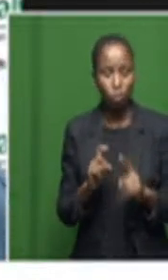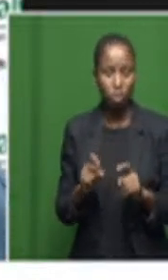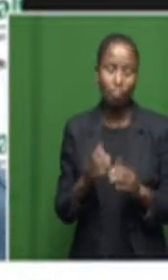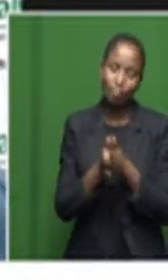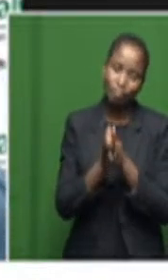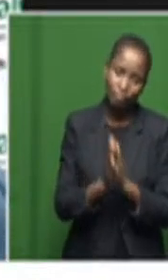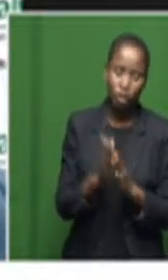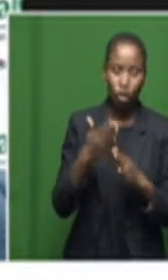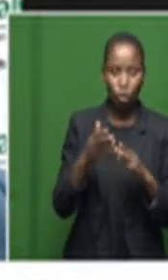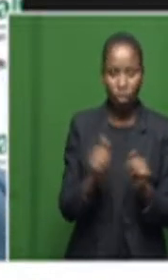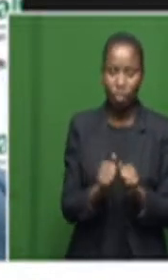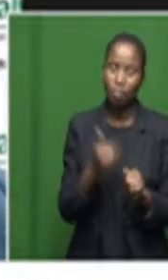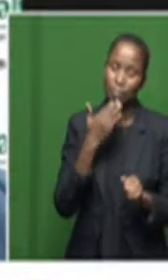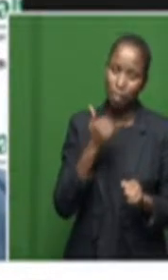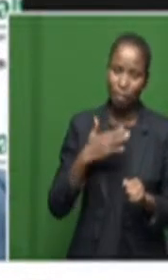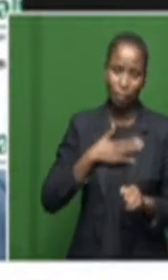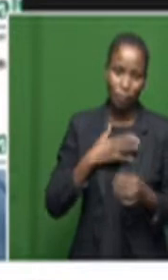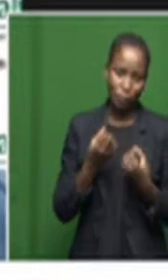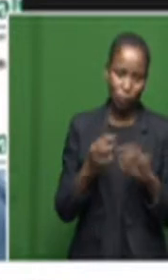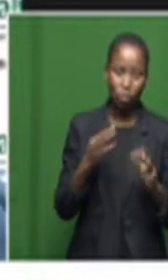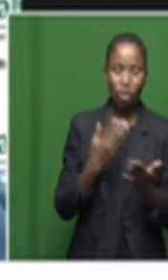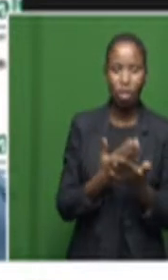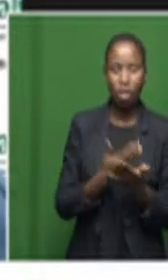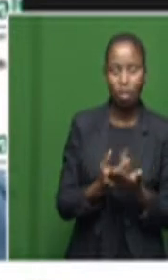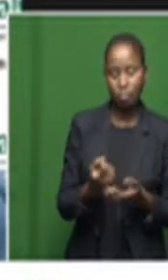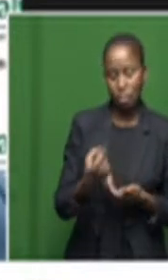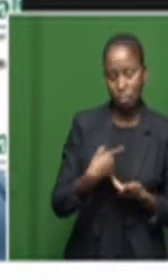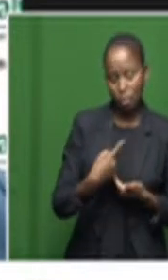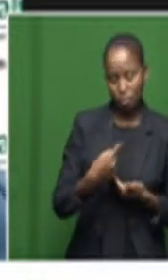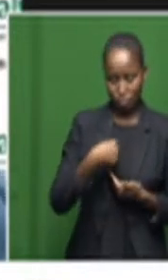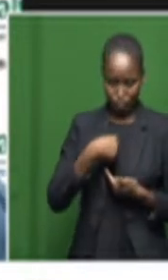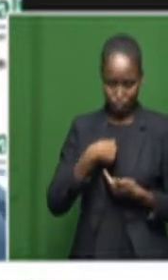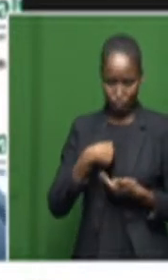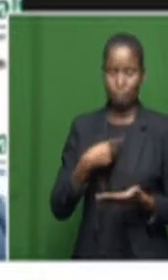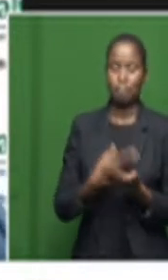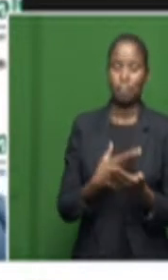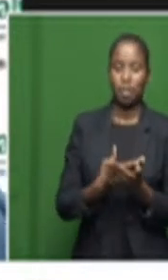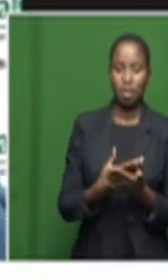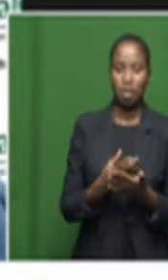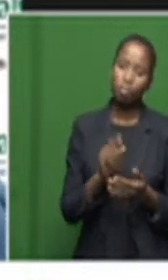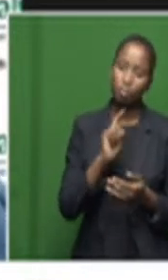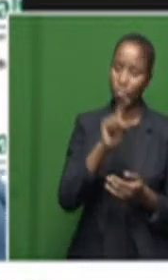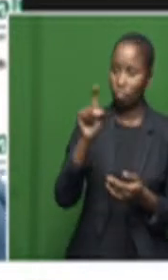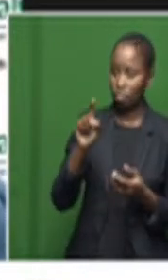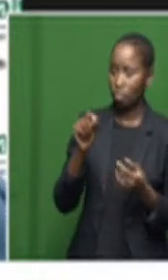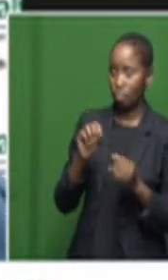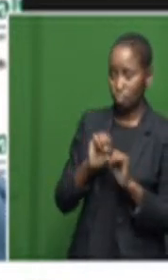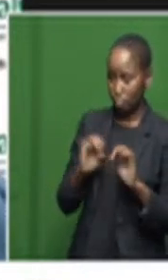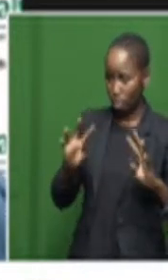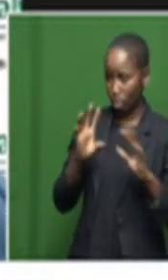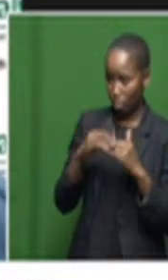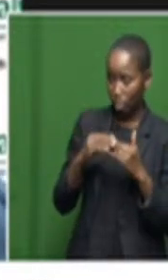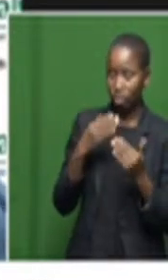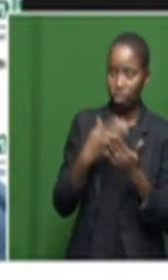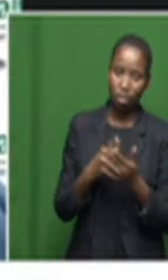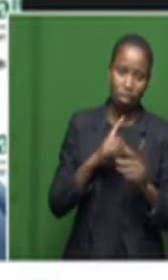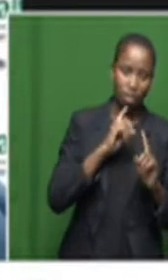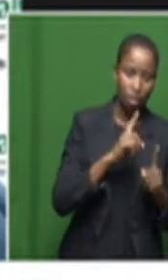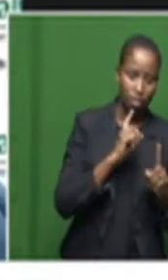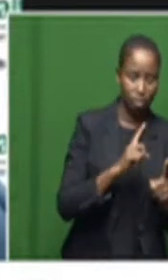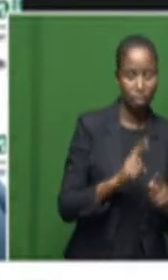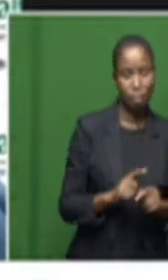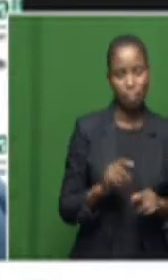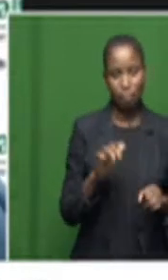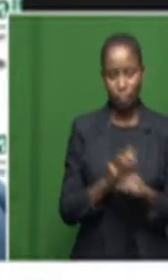to feel free to communicate with me so that I can be able to link them with all the members of the panel so that all their questions, they get